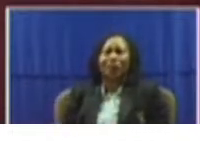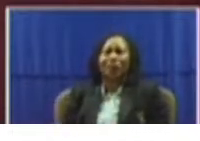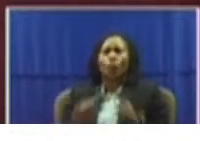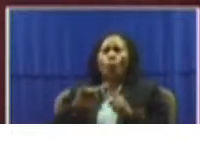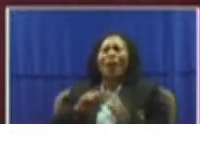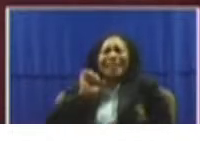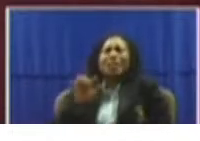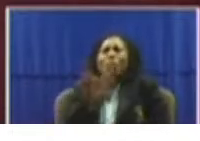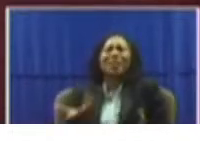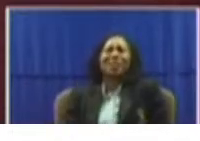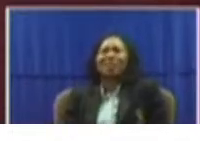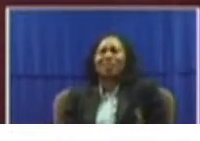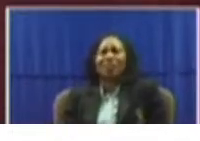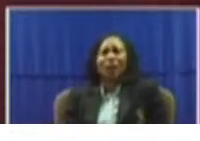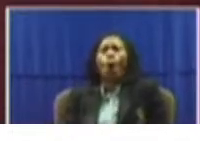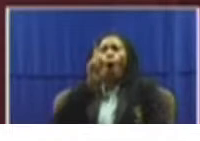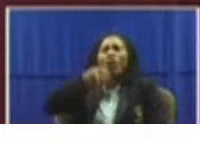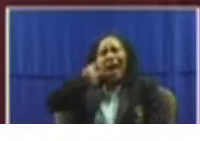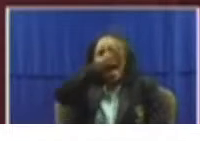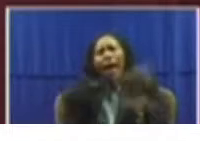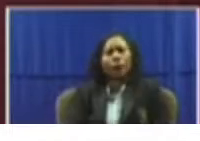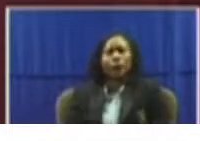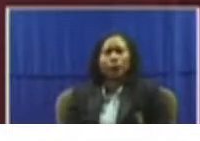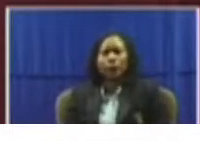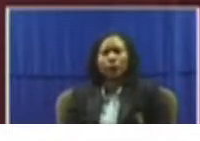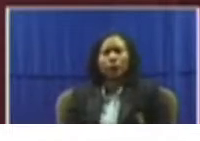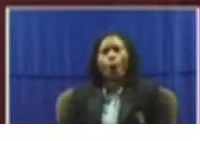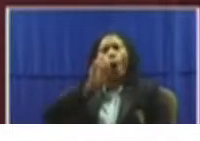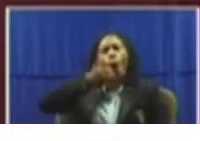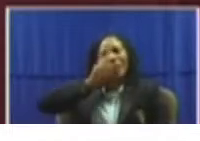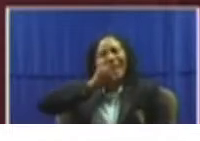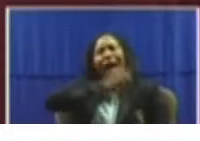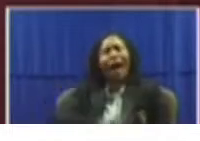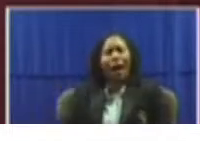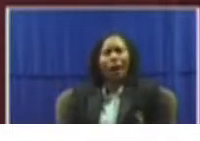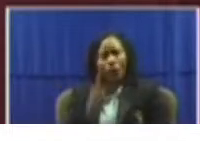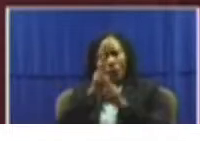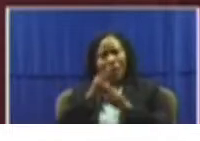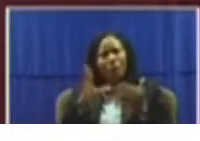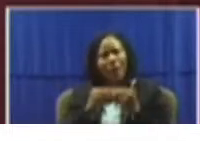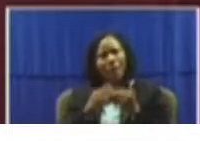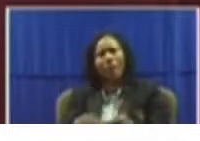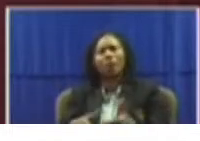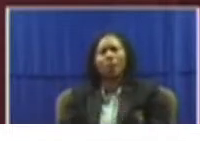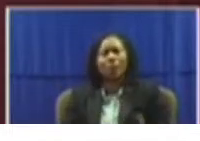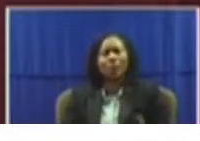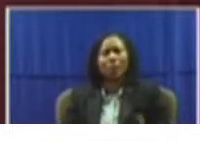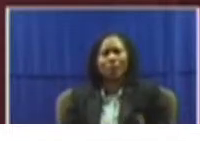point? Order. Order, honorable members.